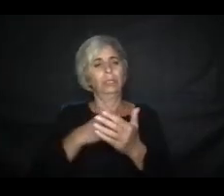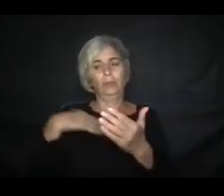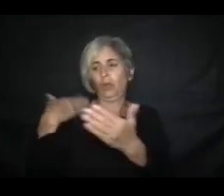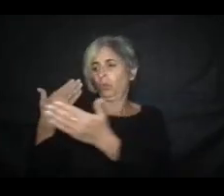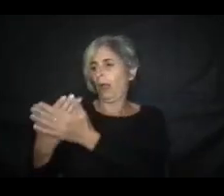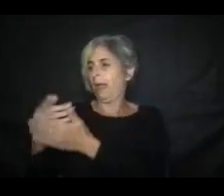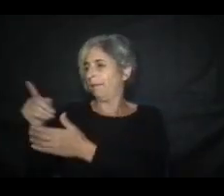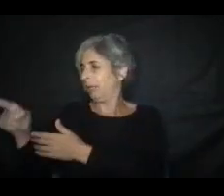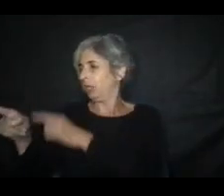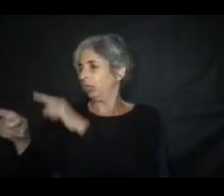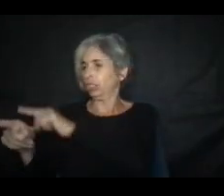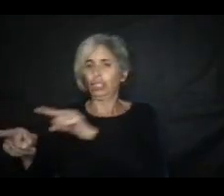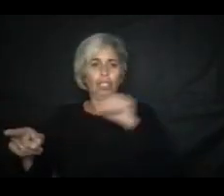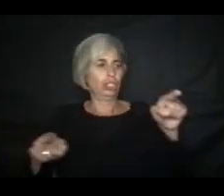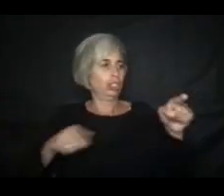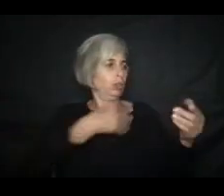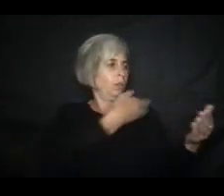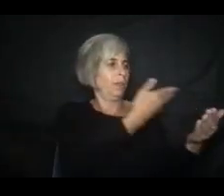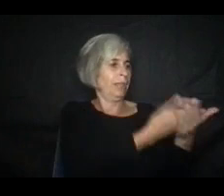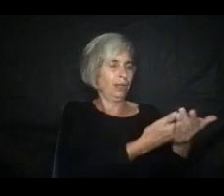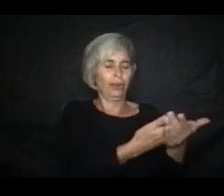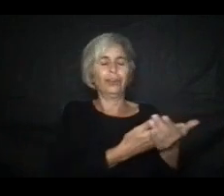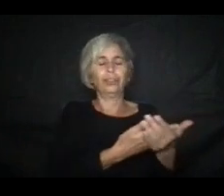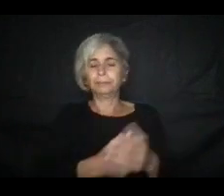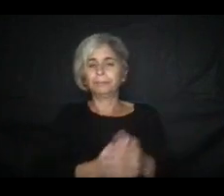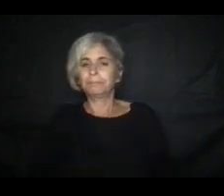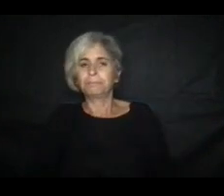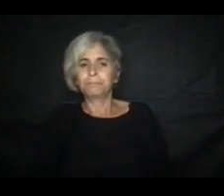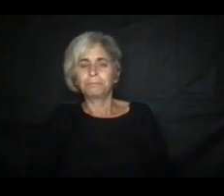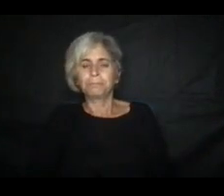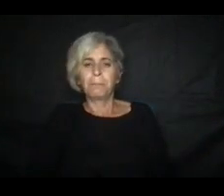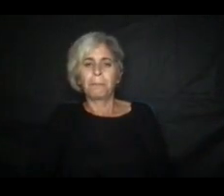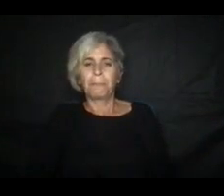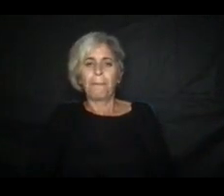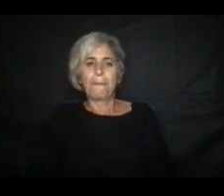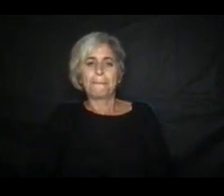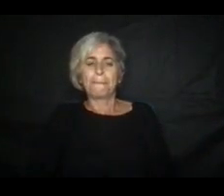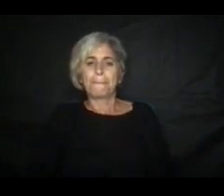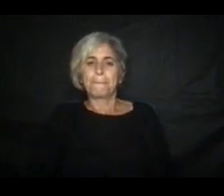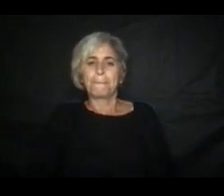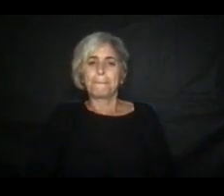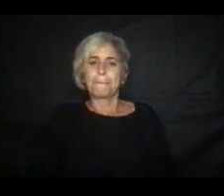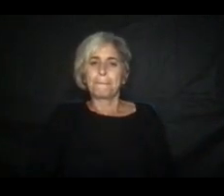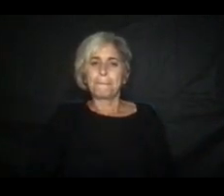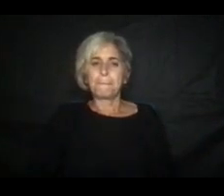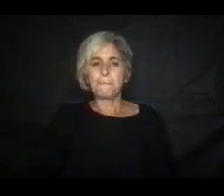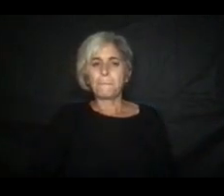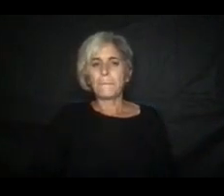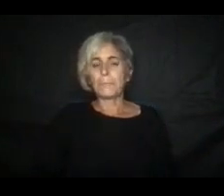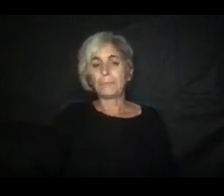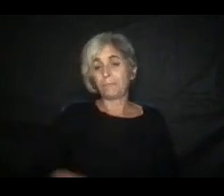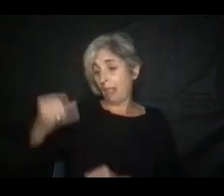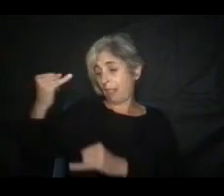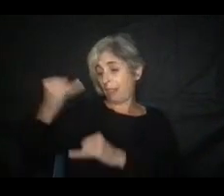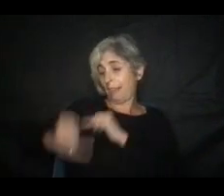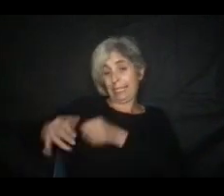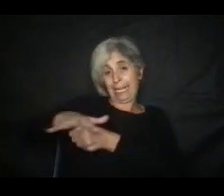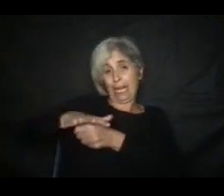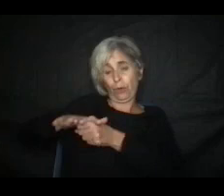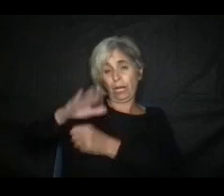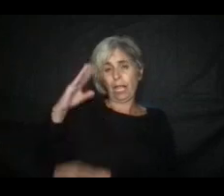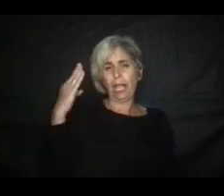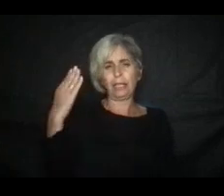existing transit areas. And then the last area is